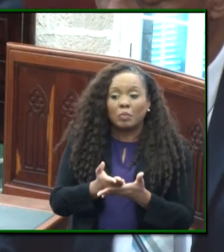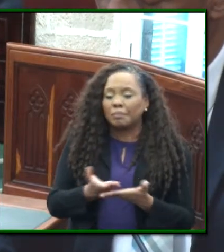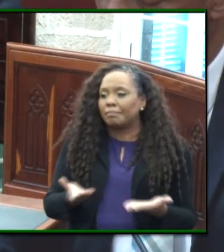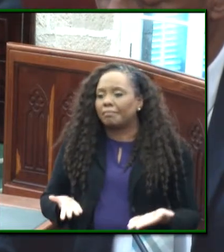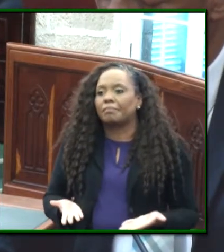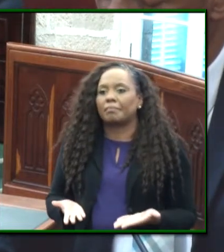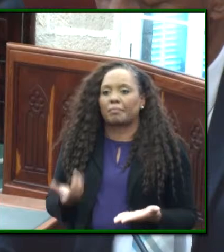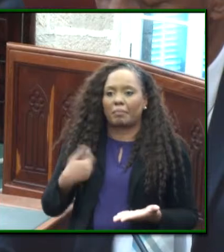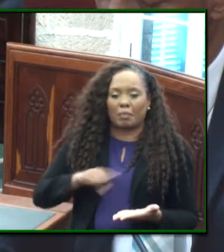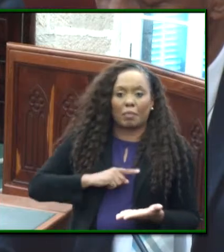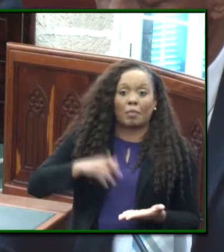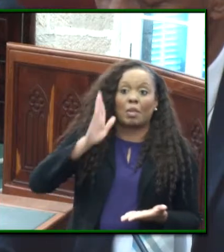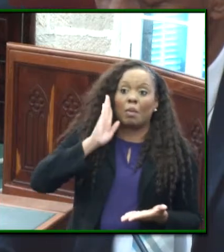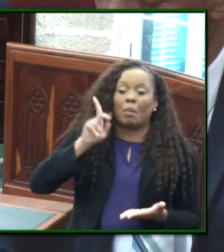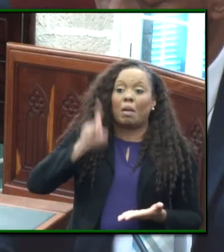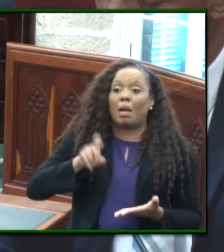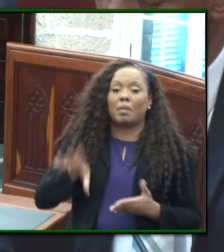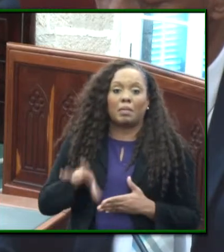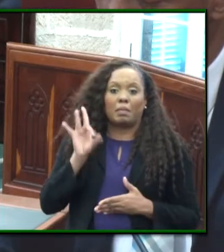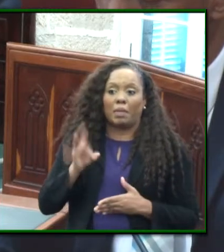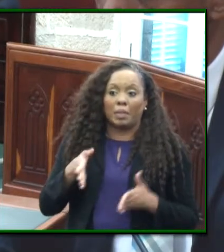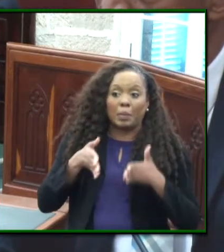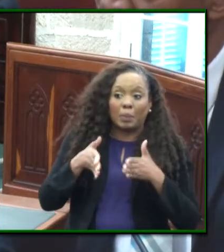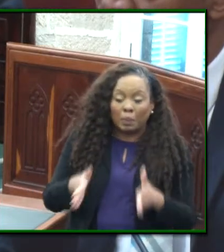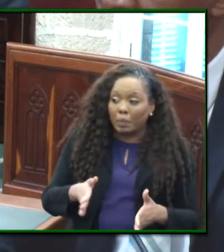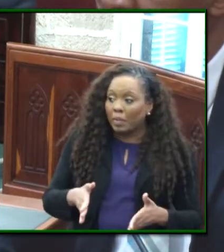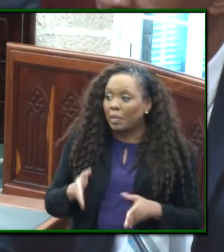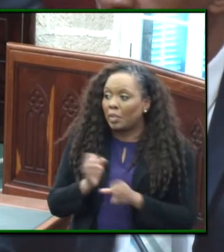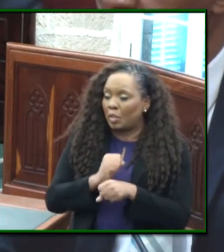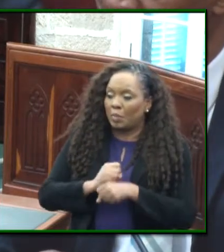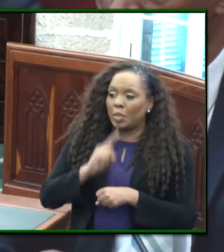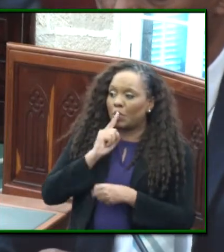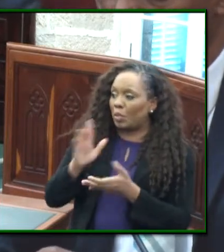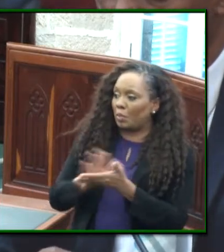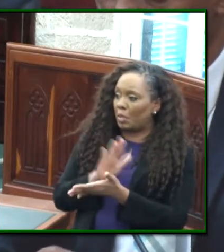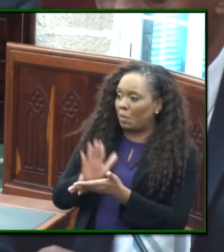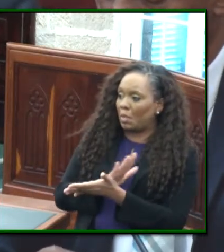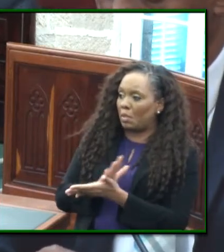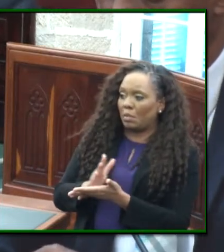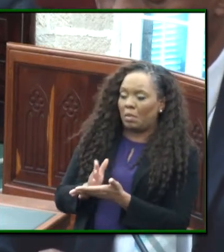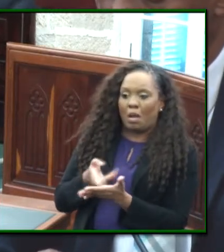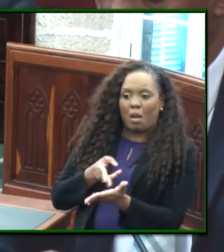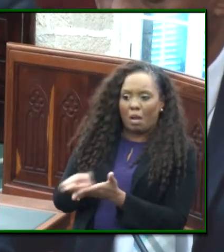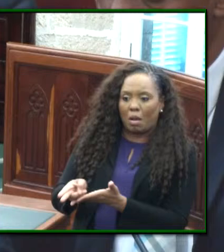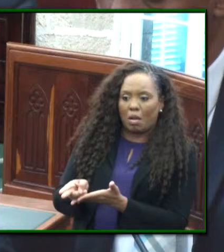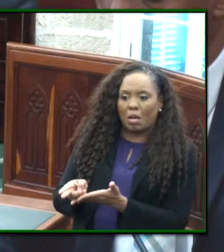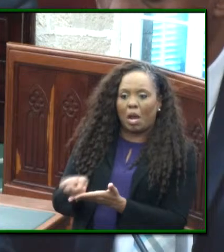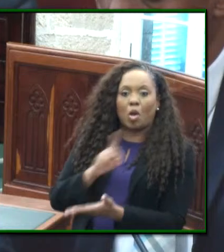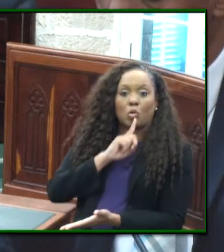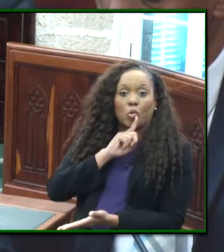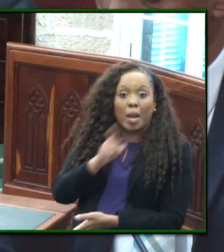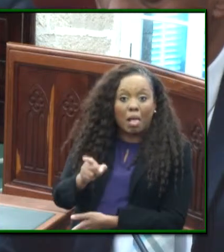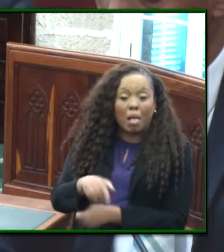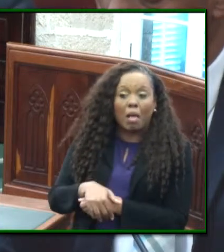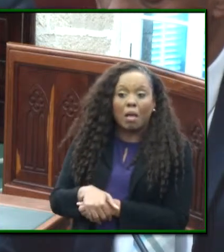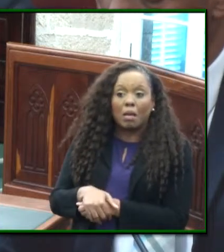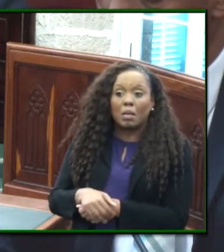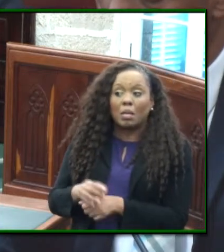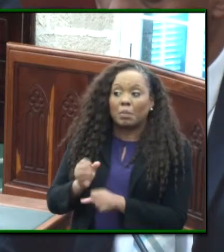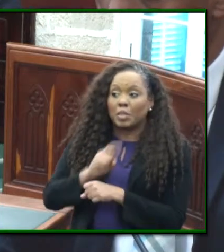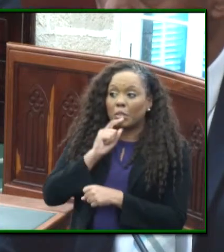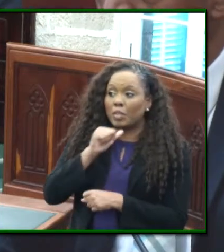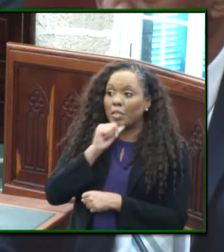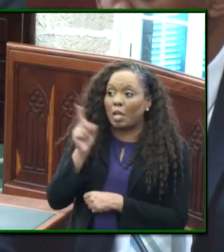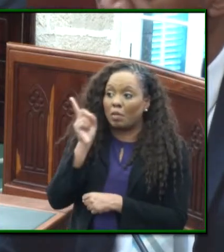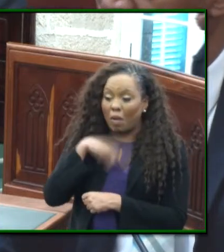have to find ways to be able to authenticate documents to eliminate the possibility of fraud, but I thank you for